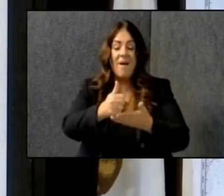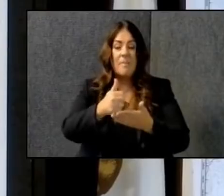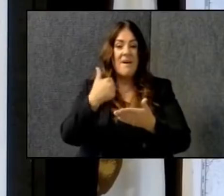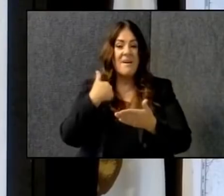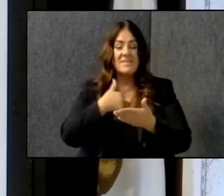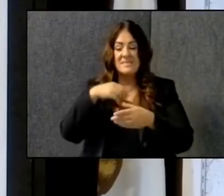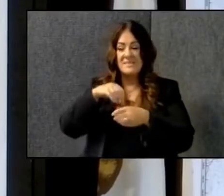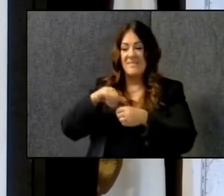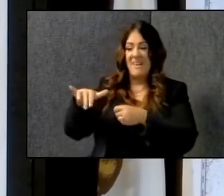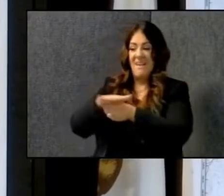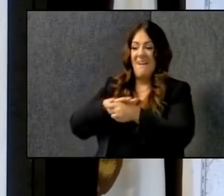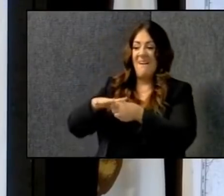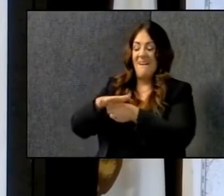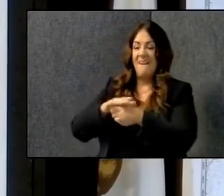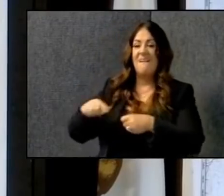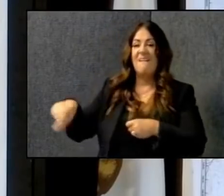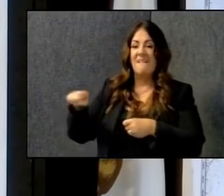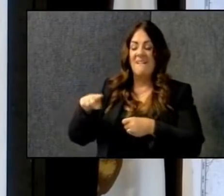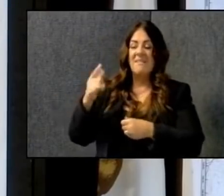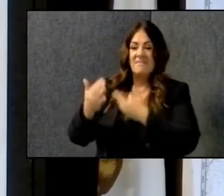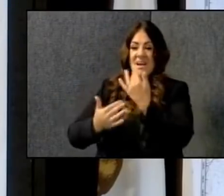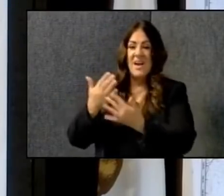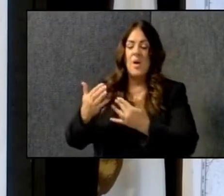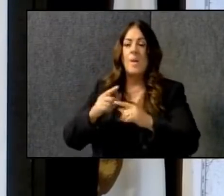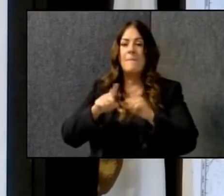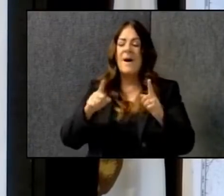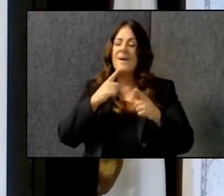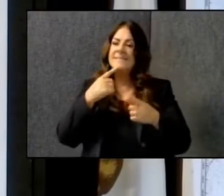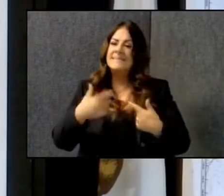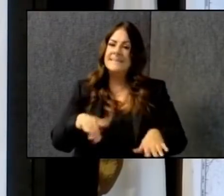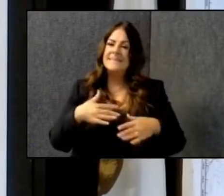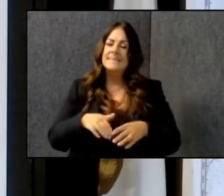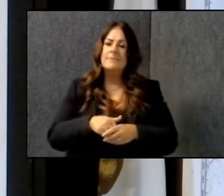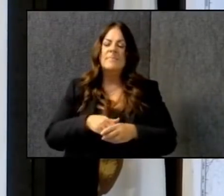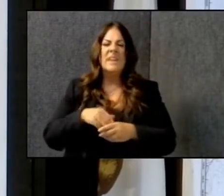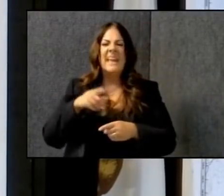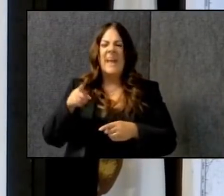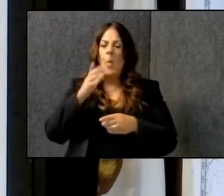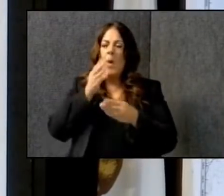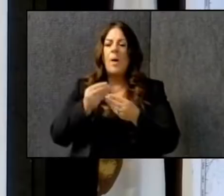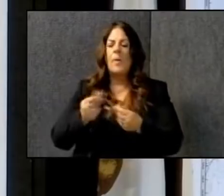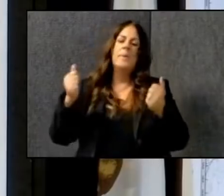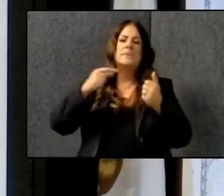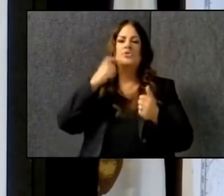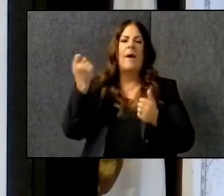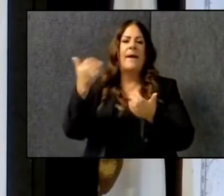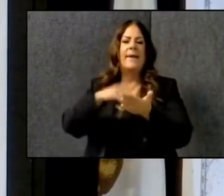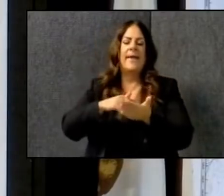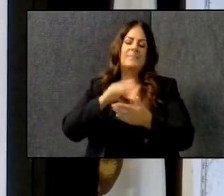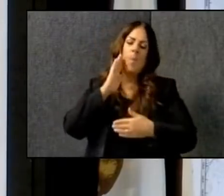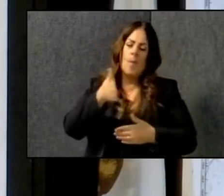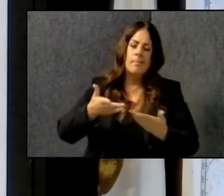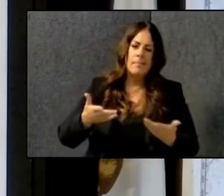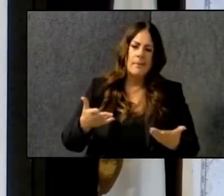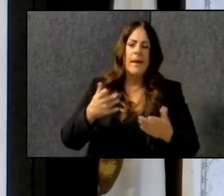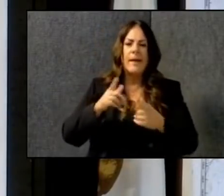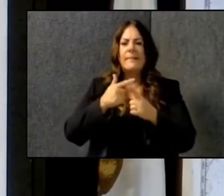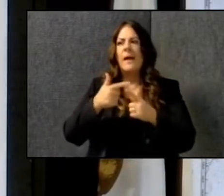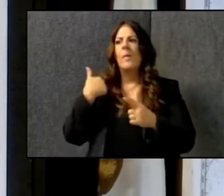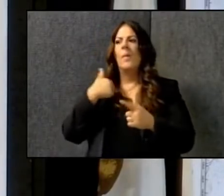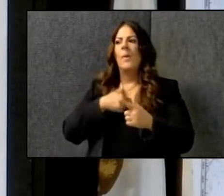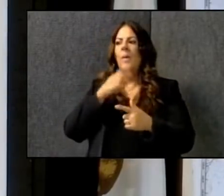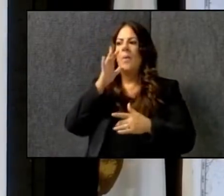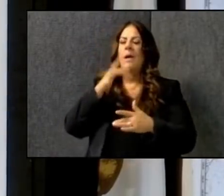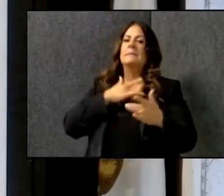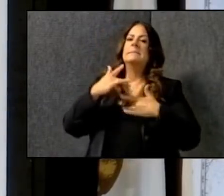on the fire line today, very quickly those fuels will dry out, and we're going to be right back where we were with our low